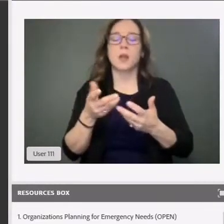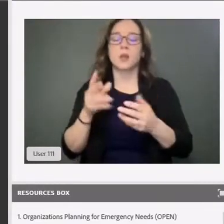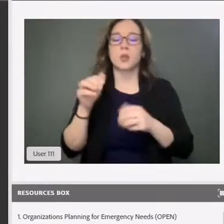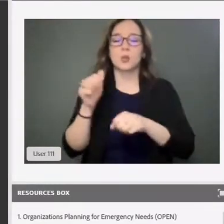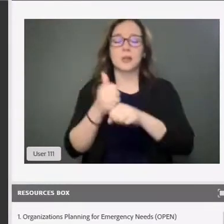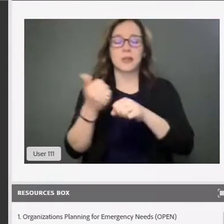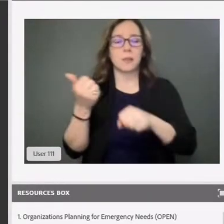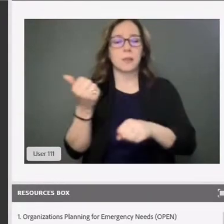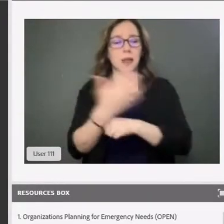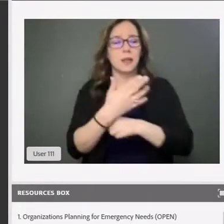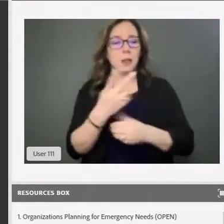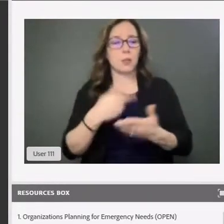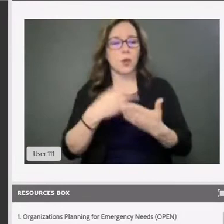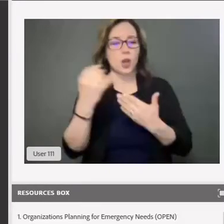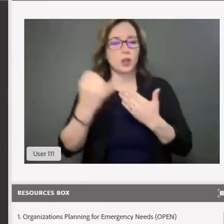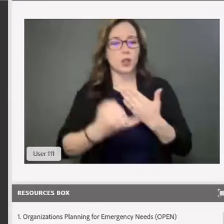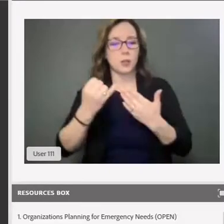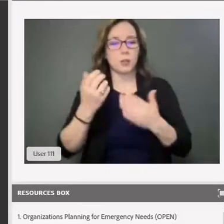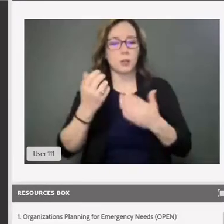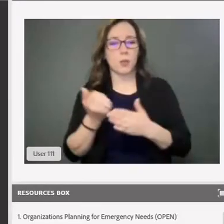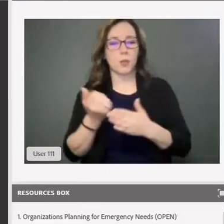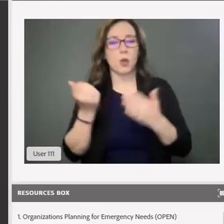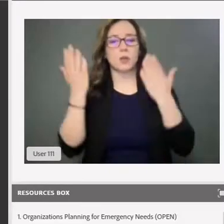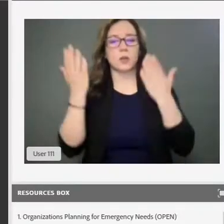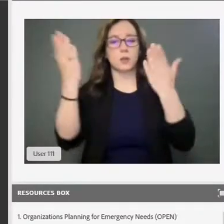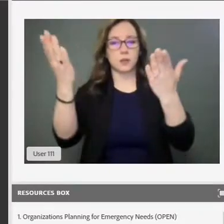project proposals.